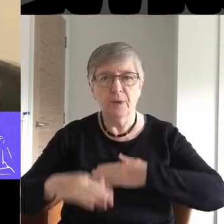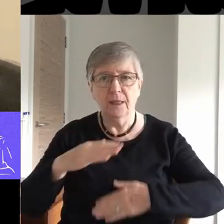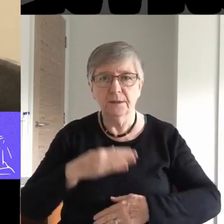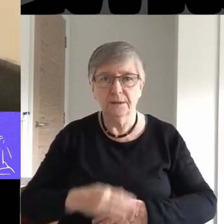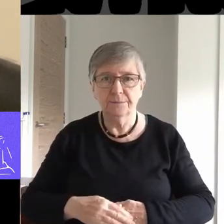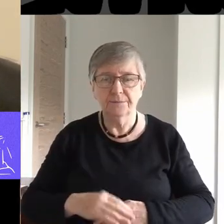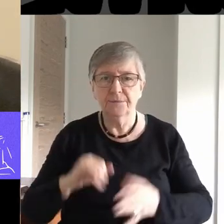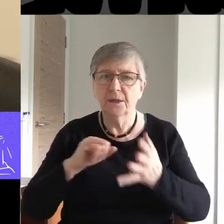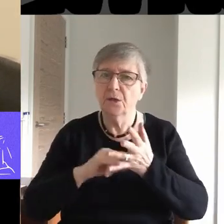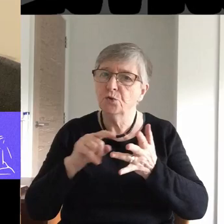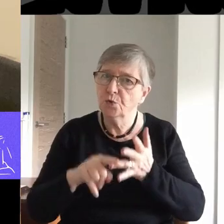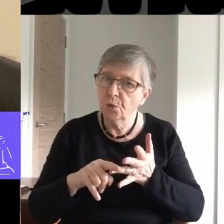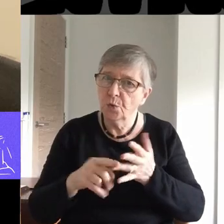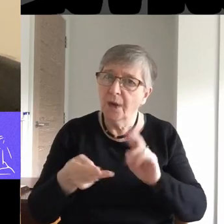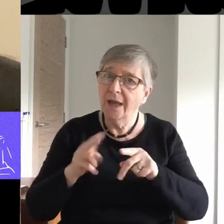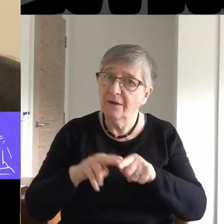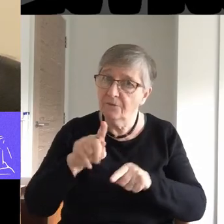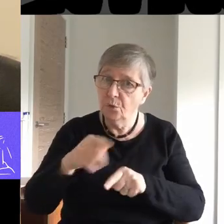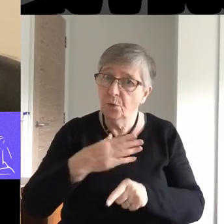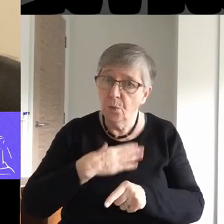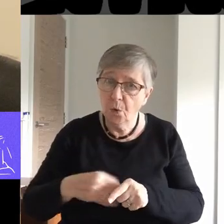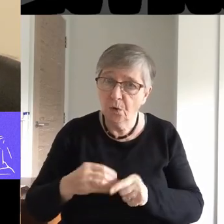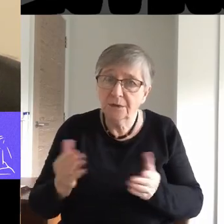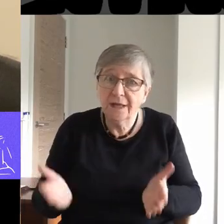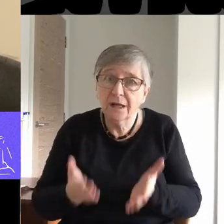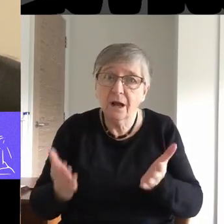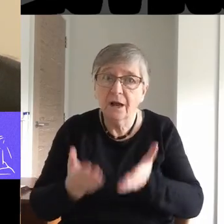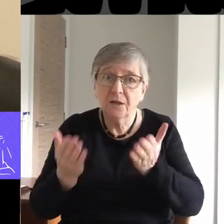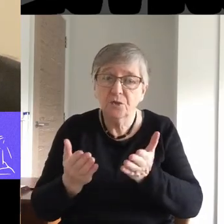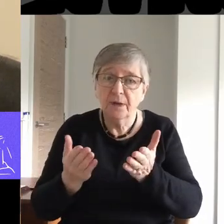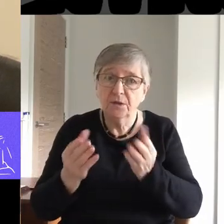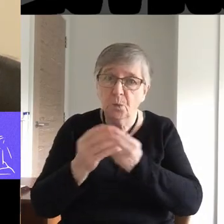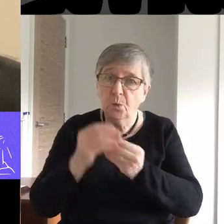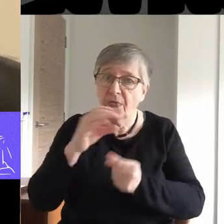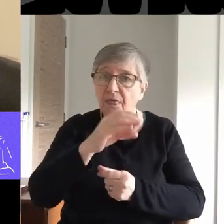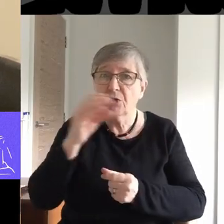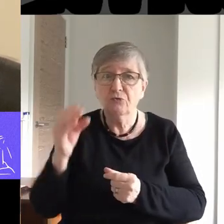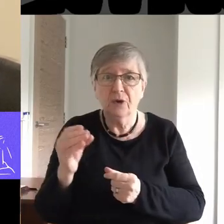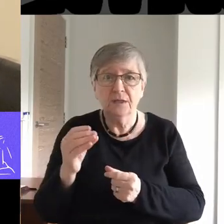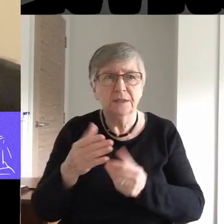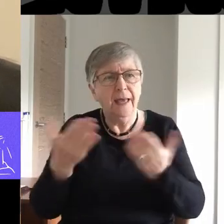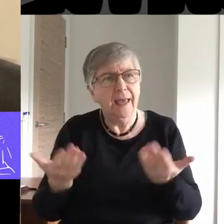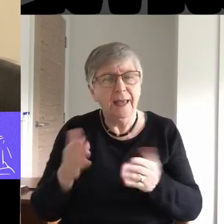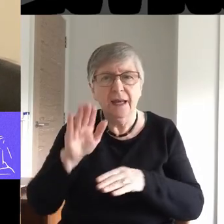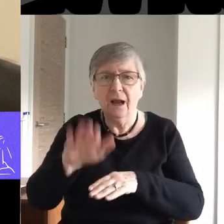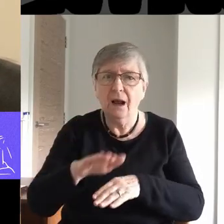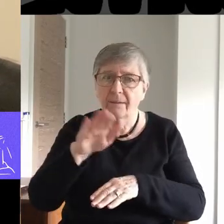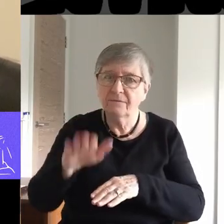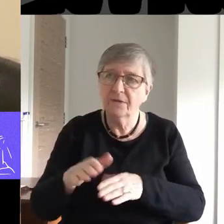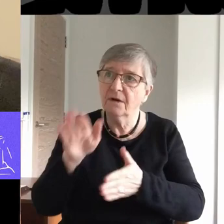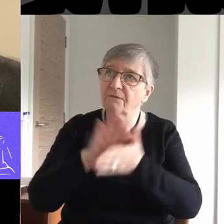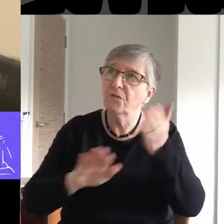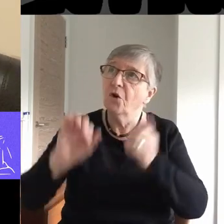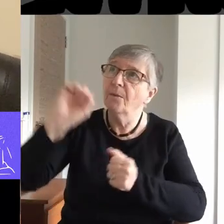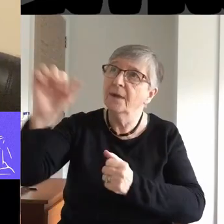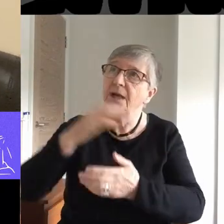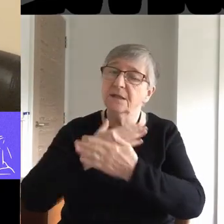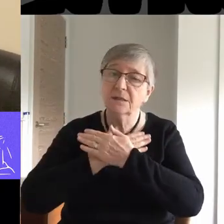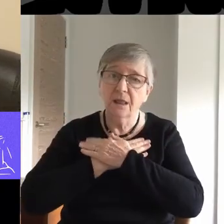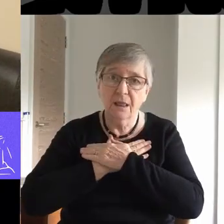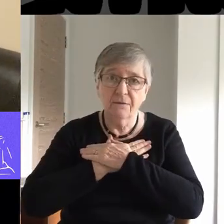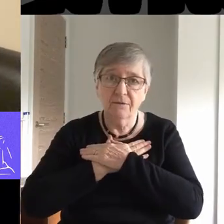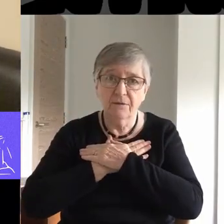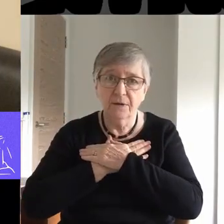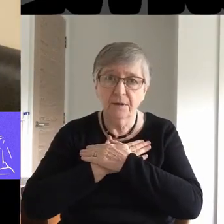Therefore, if you have any encouragement from being united with Christ, if any comfort from his love, if any